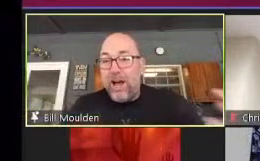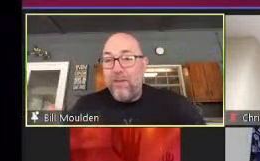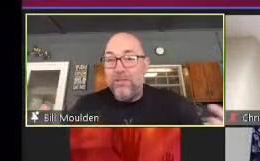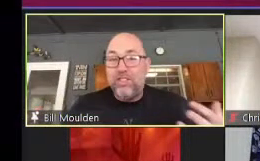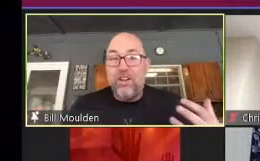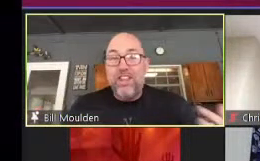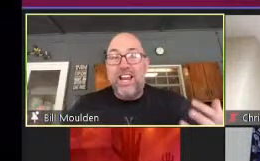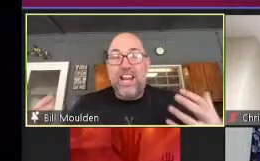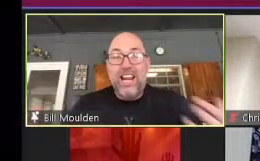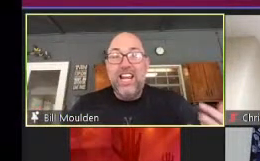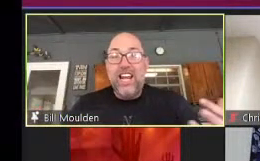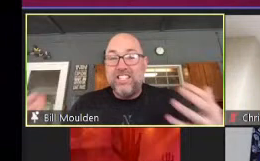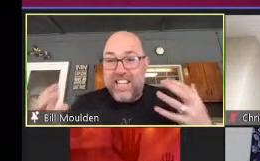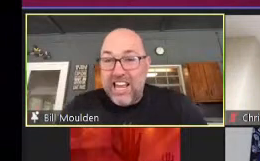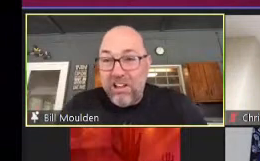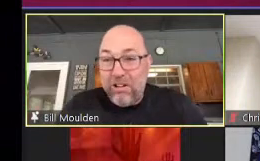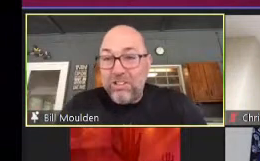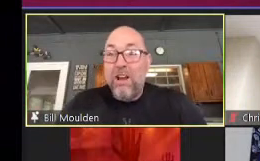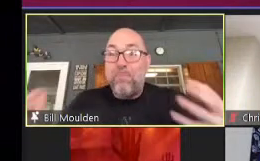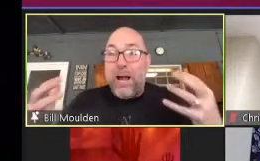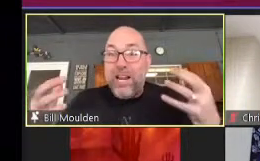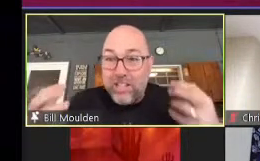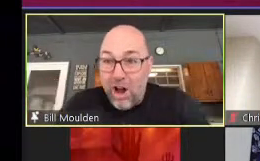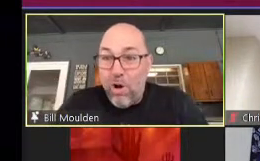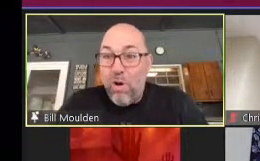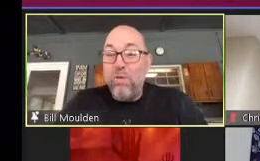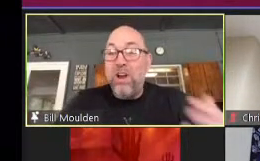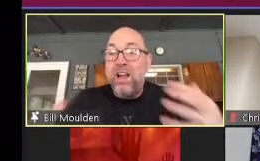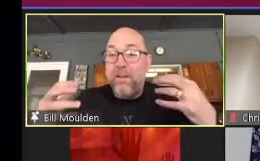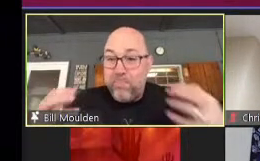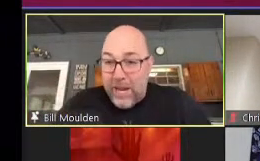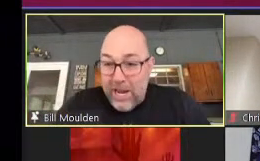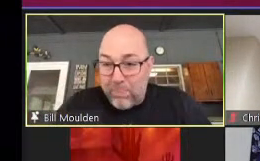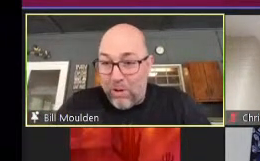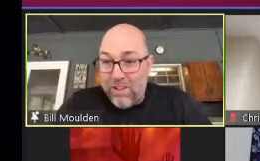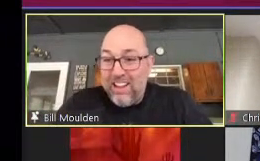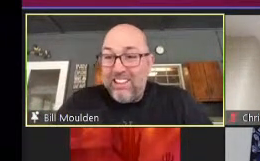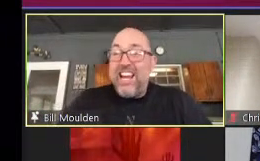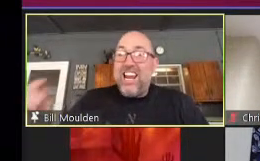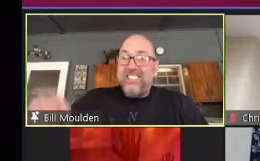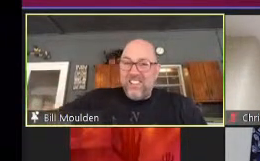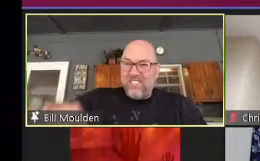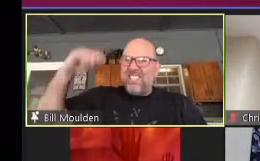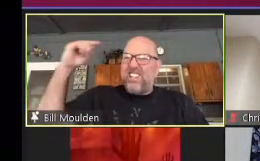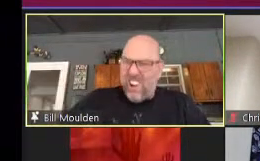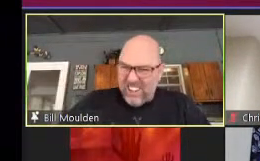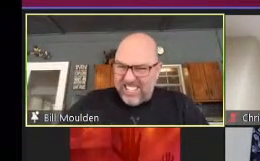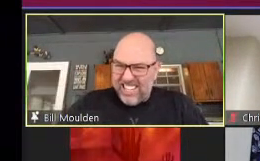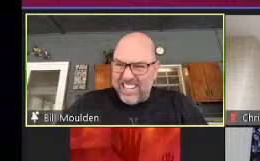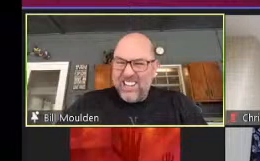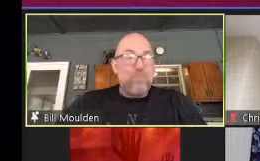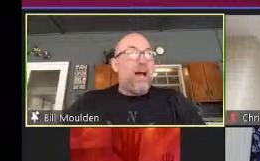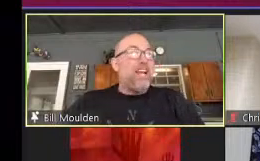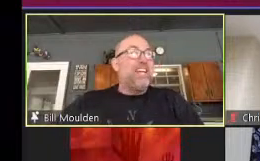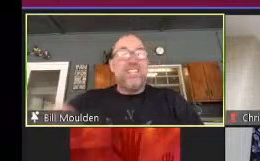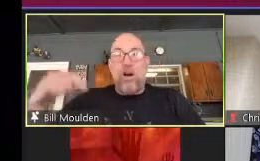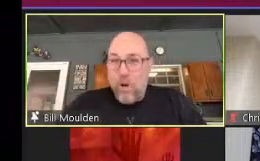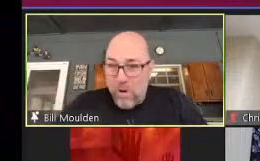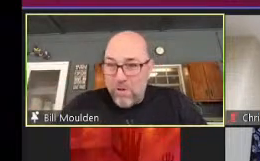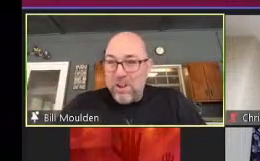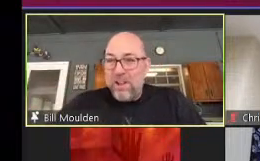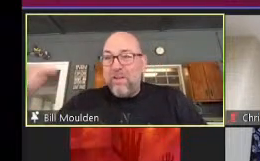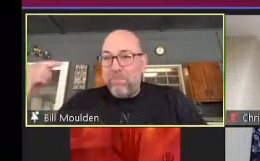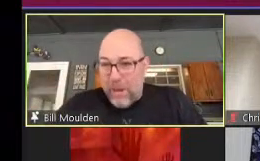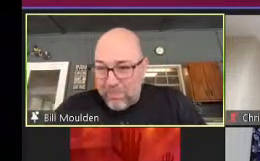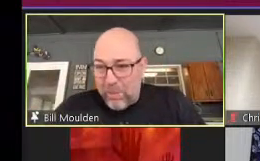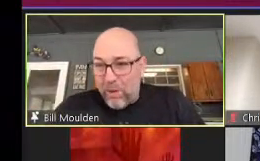them up so that he is killed by his own people, that he's even taunted by his